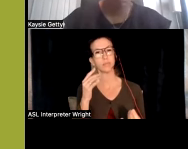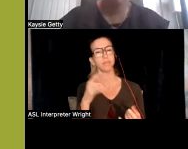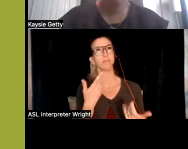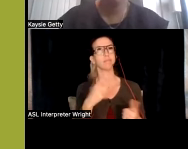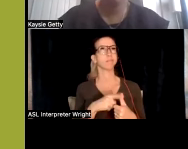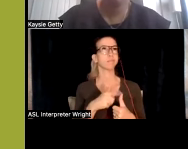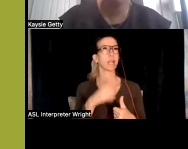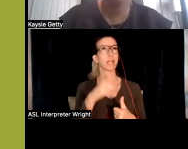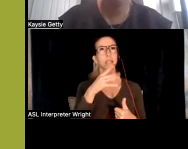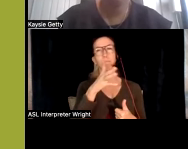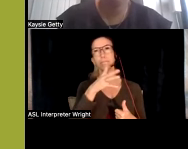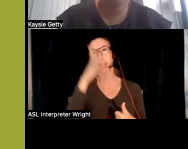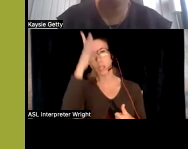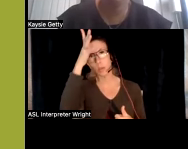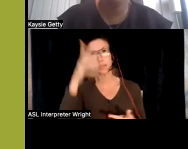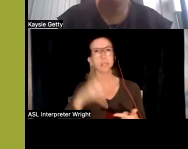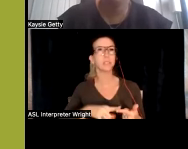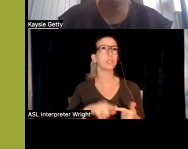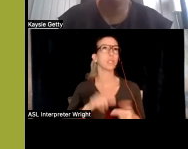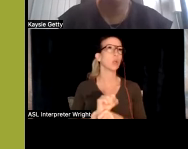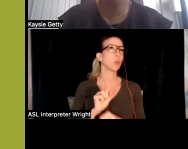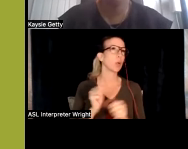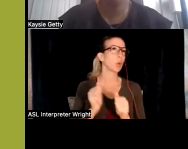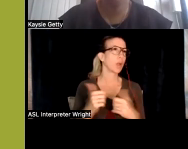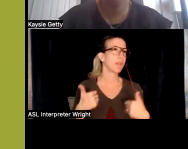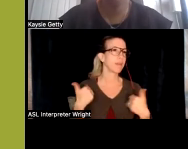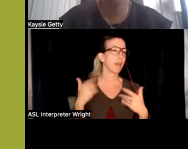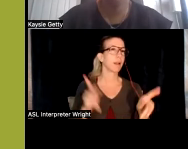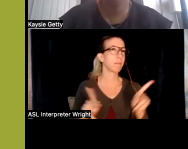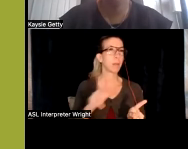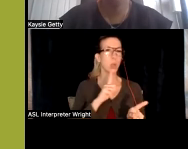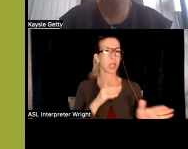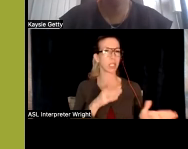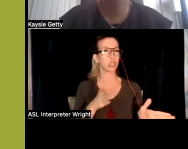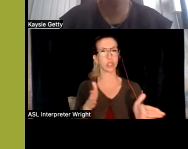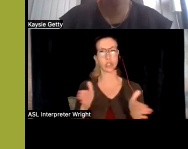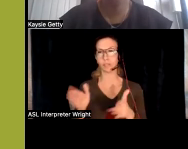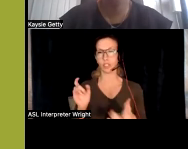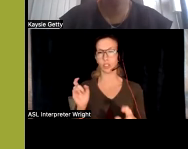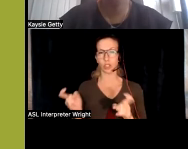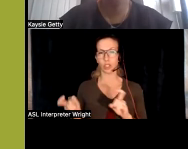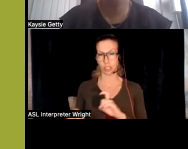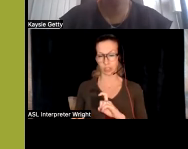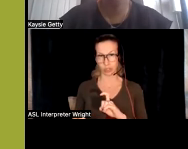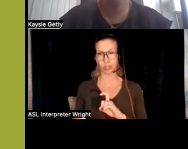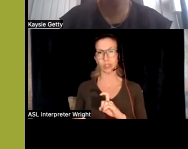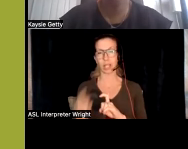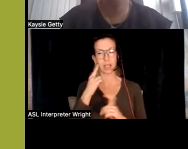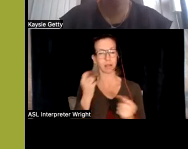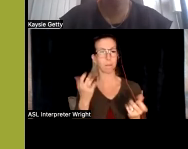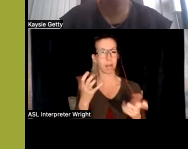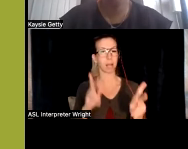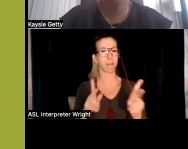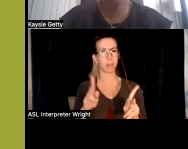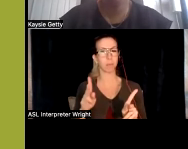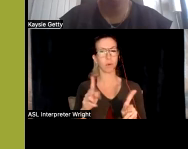parenting and as working with young people has shifted and changed, I think, you know, so many folks from